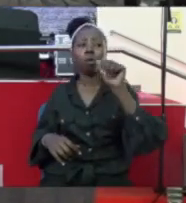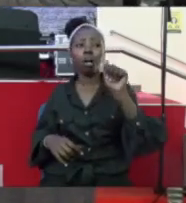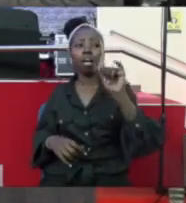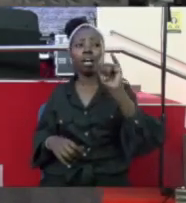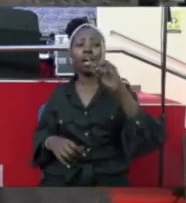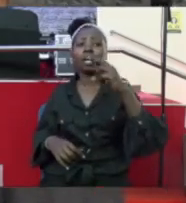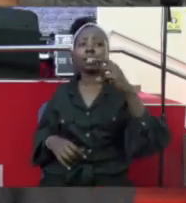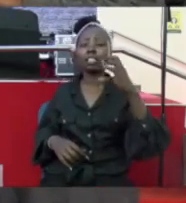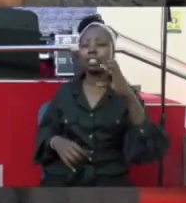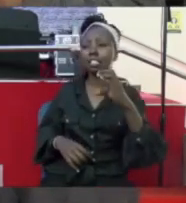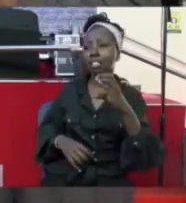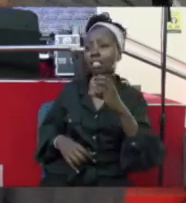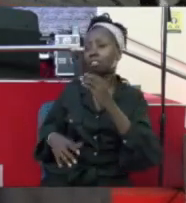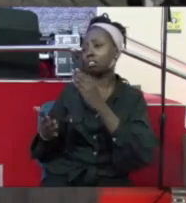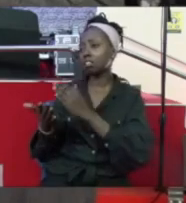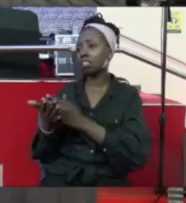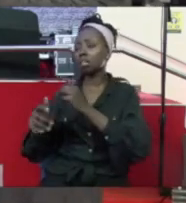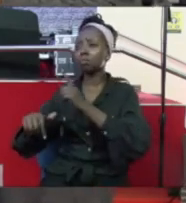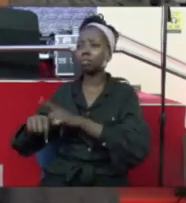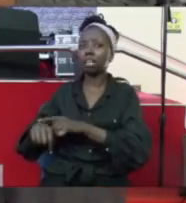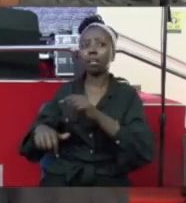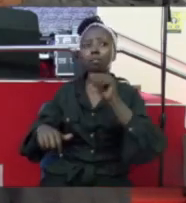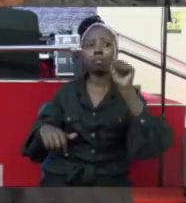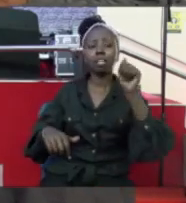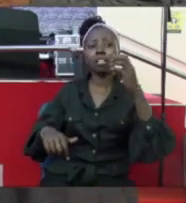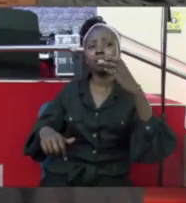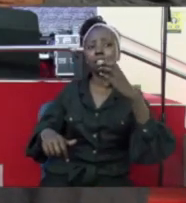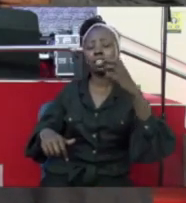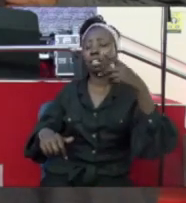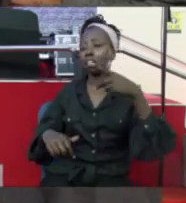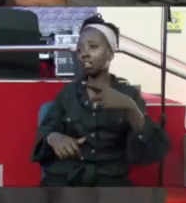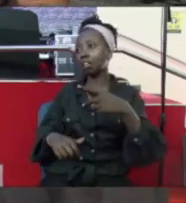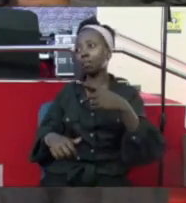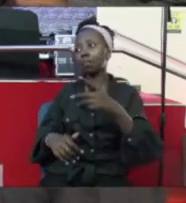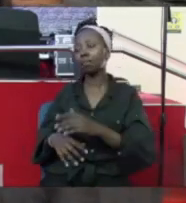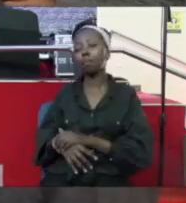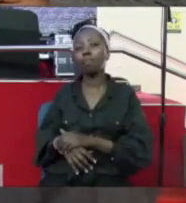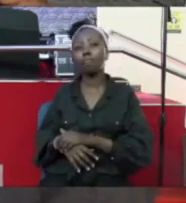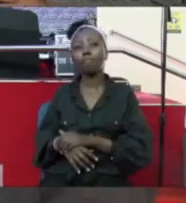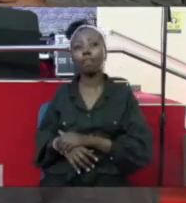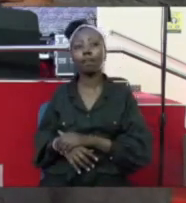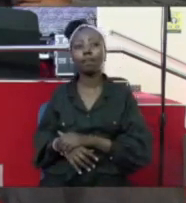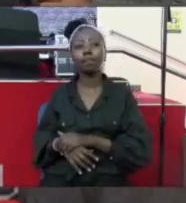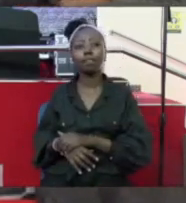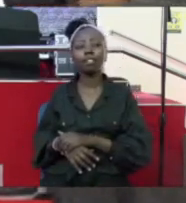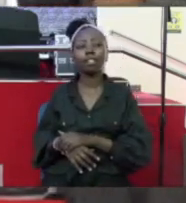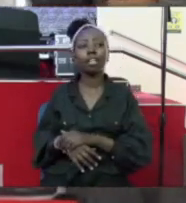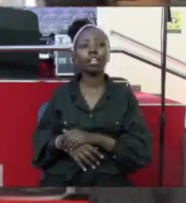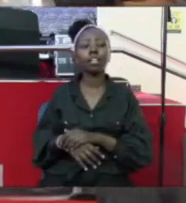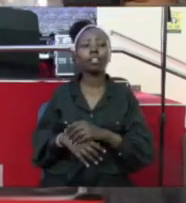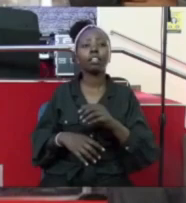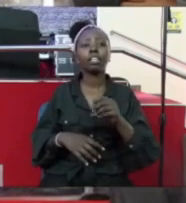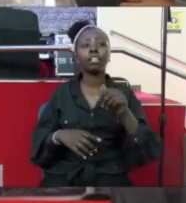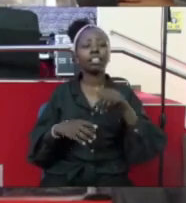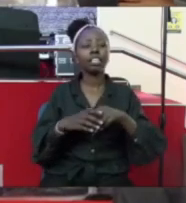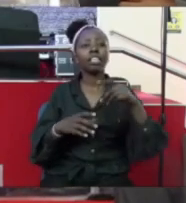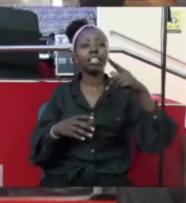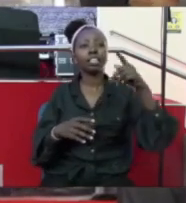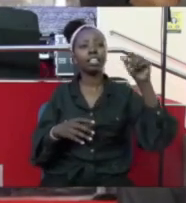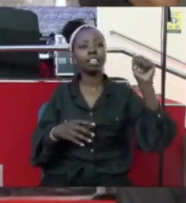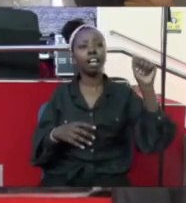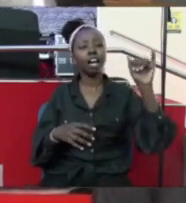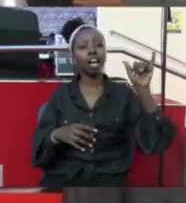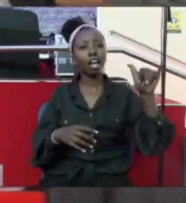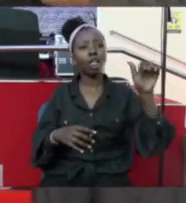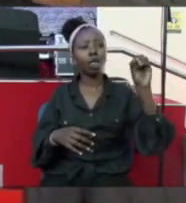AIC Jericho. Or sometimes ACK Kioi. Ama wakati mwingine ACK Kioi. Kioi in Kayole. Pale Kayole. And he told me,